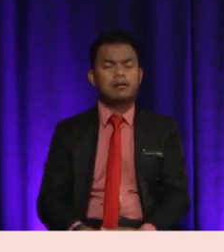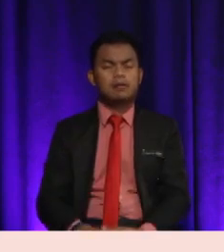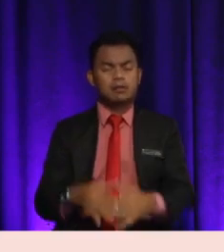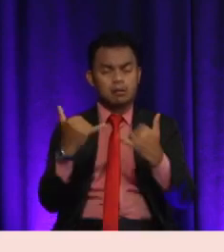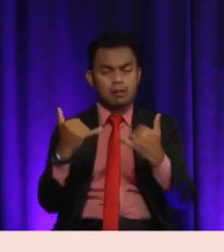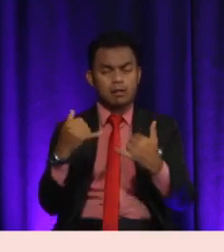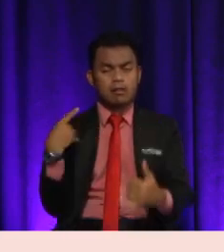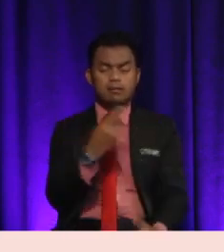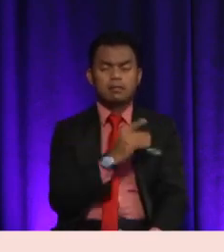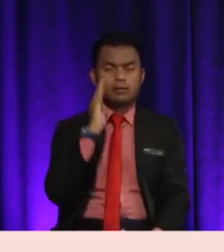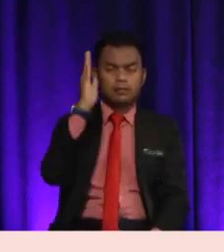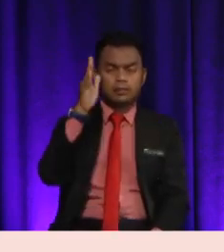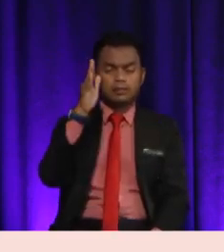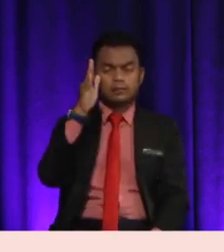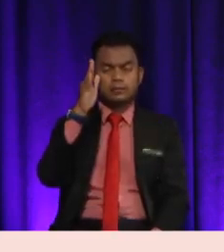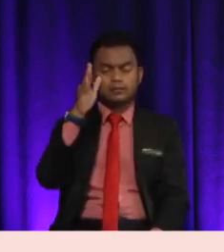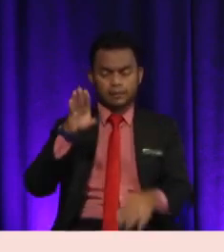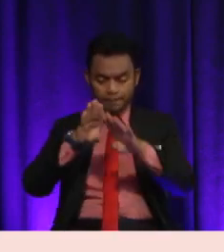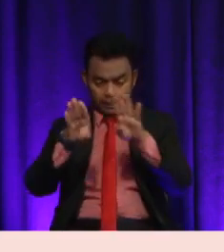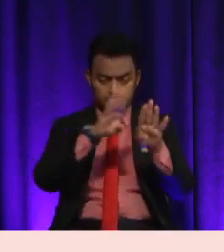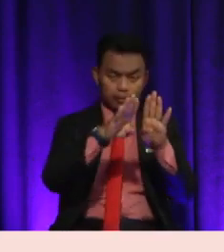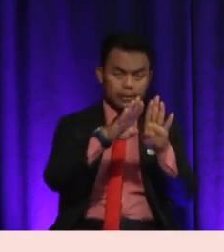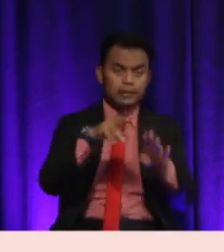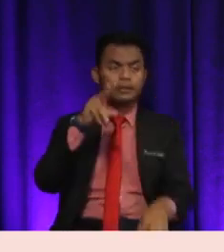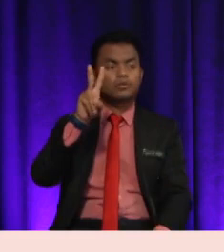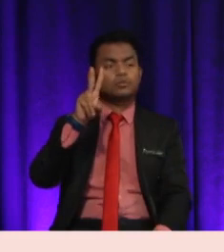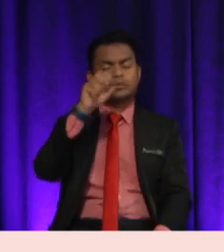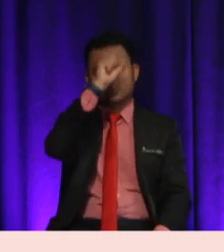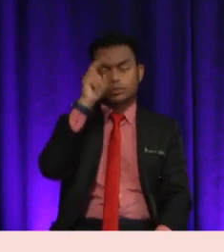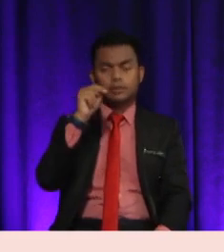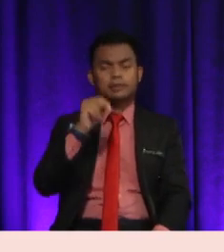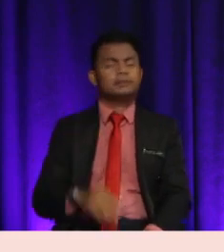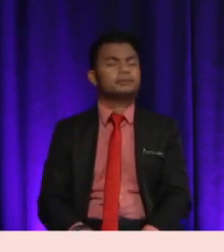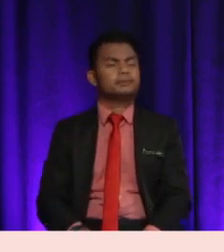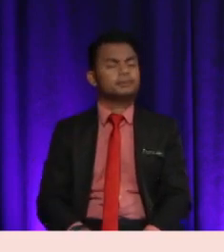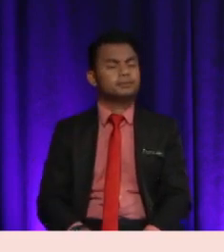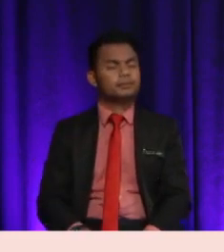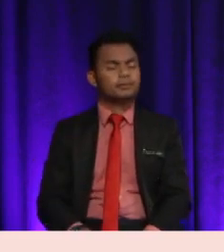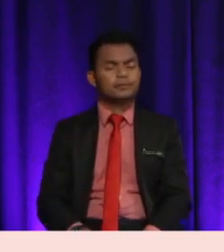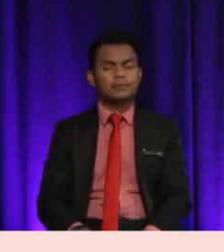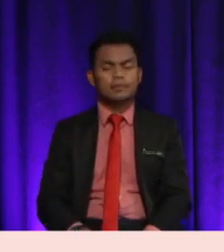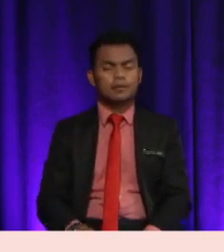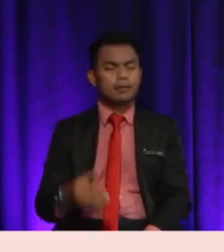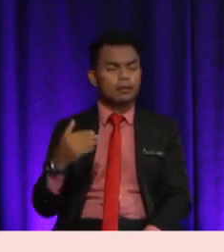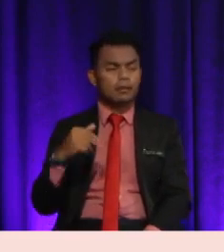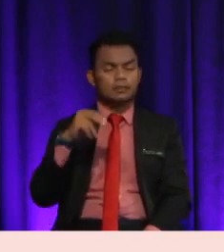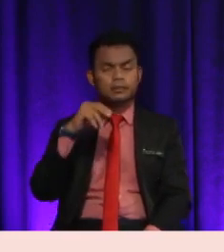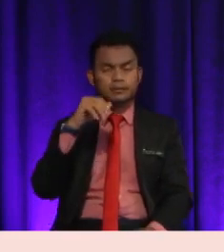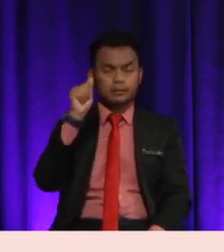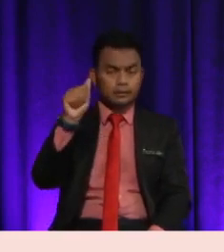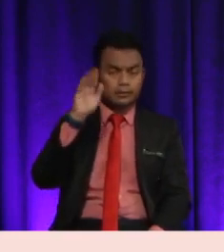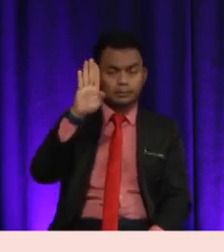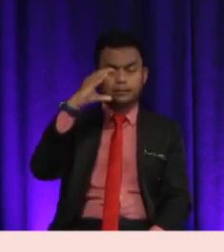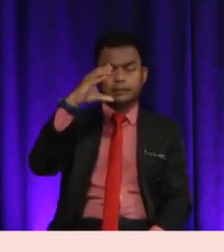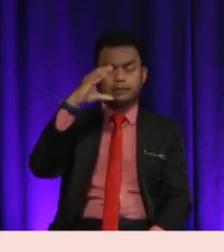the answer options over here. We have A, traveling, B, California, C, Sarah's life, D, an